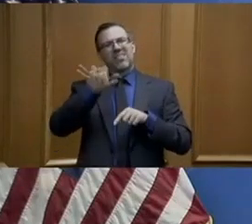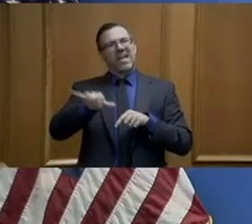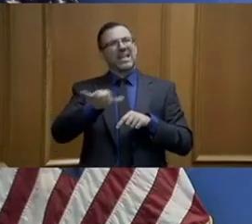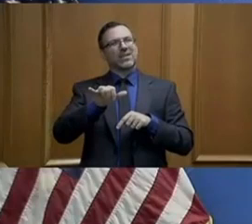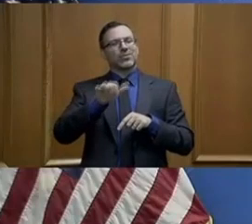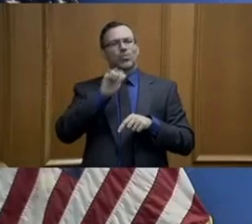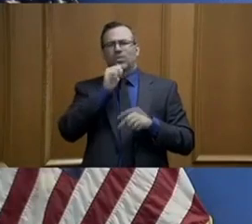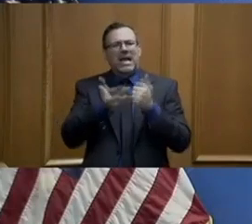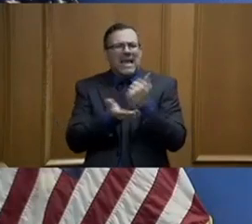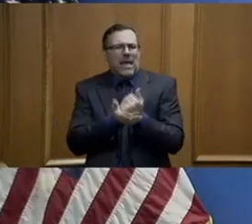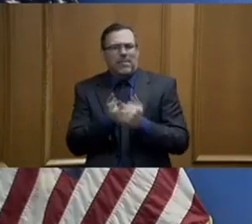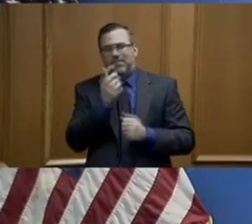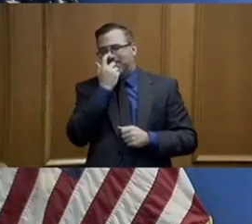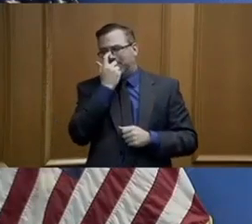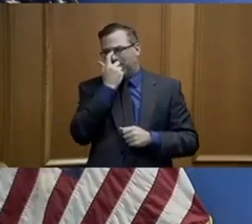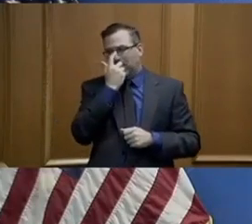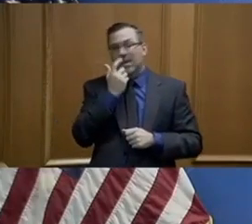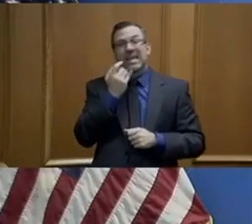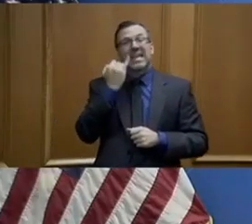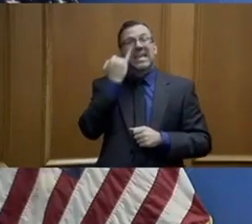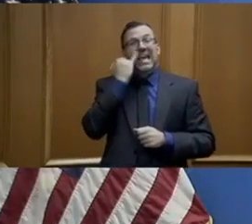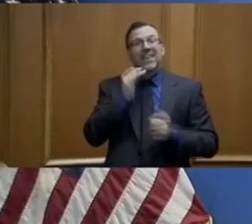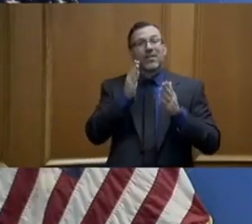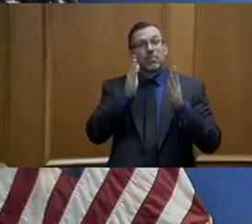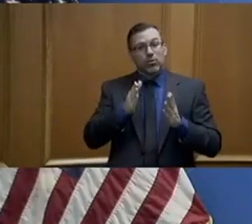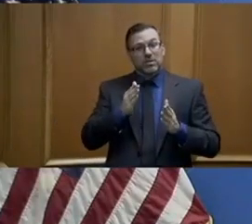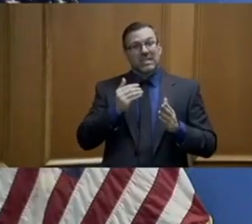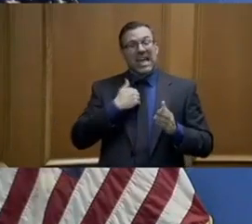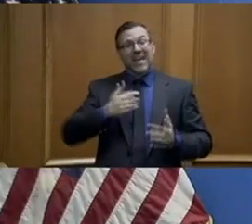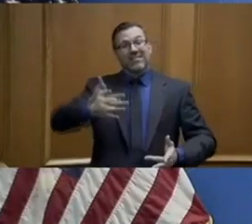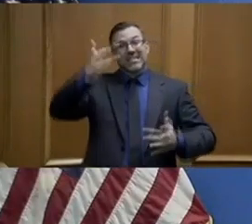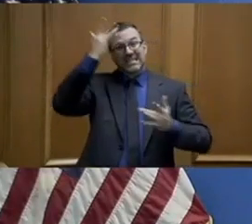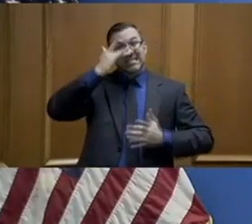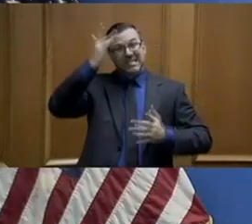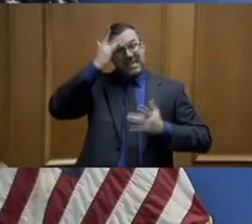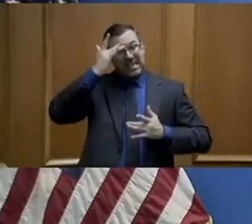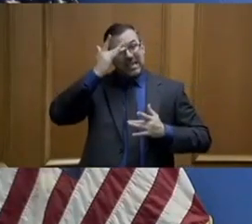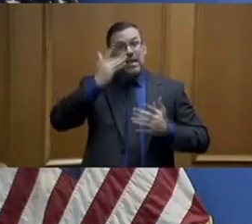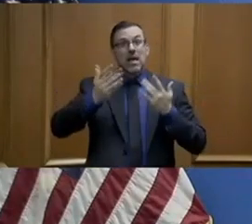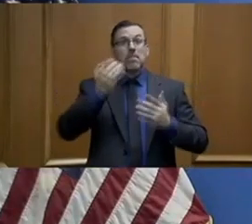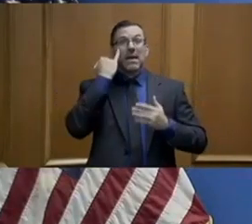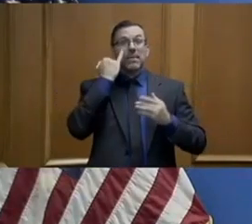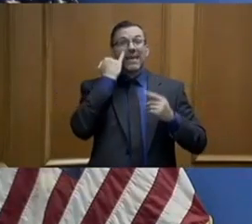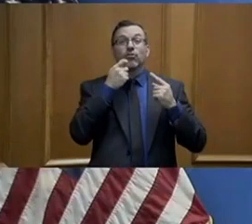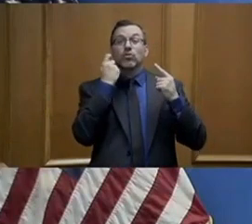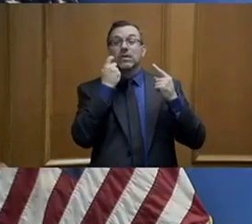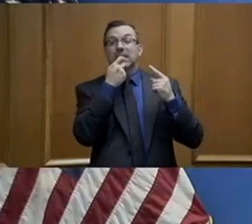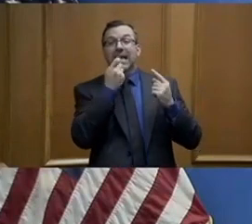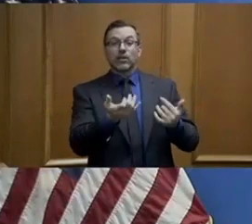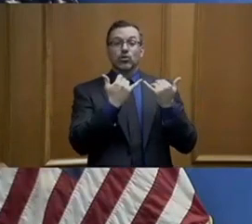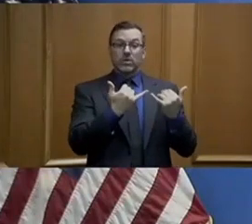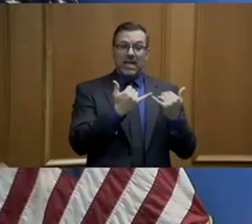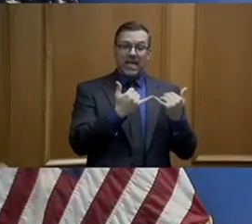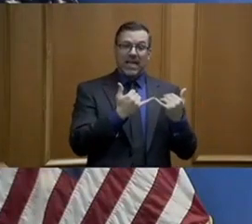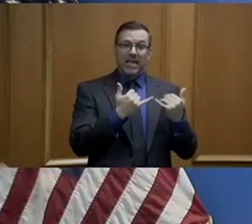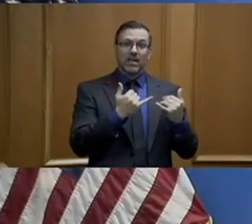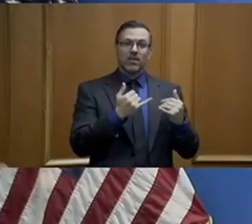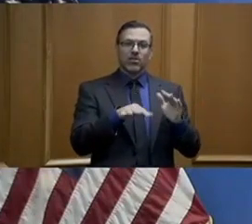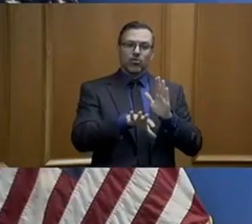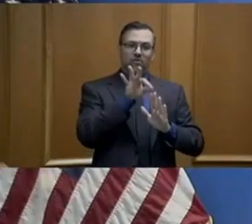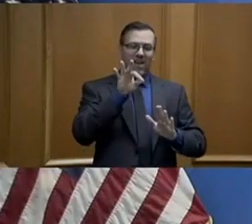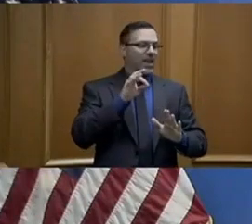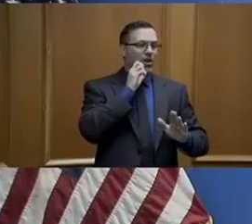with any infectious disease, you can be negative today, but you could be positive by the end of the week, either because you were